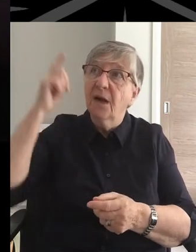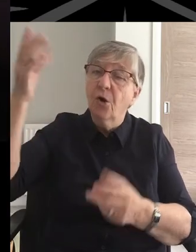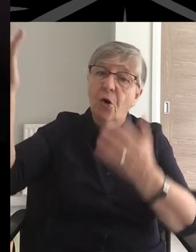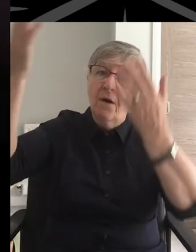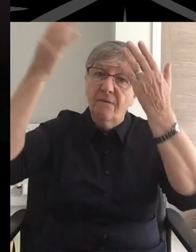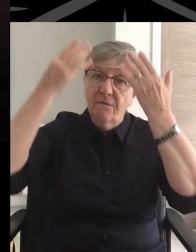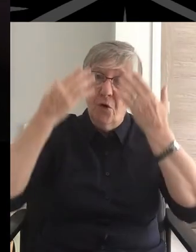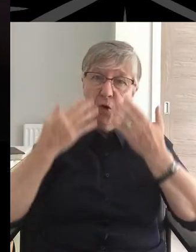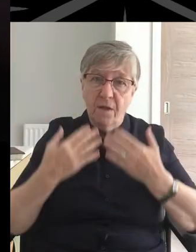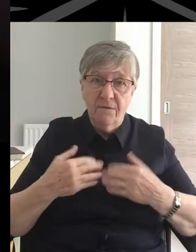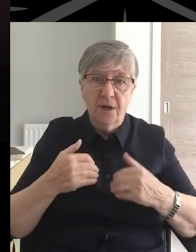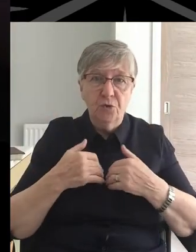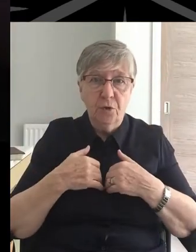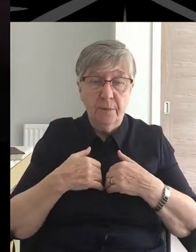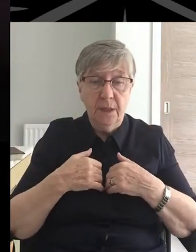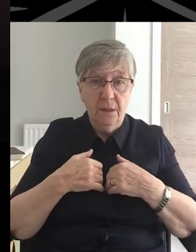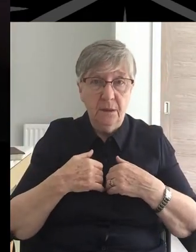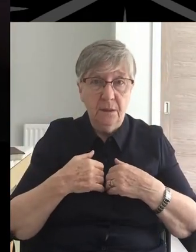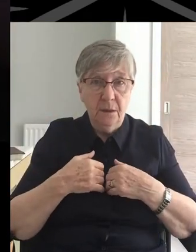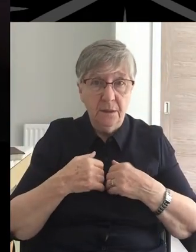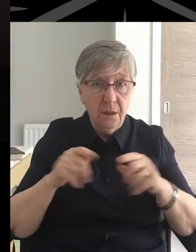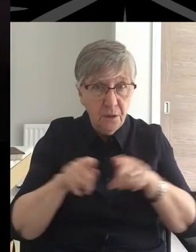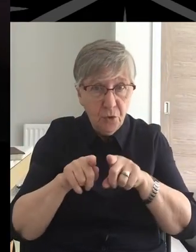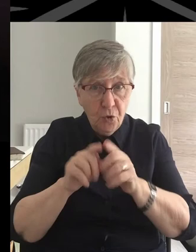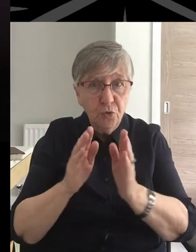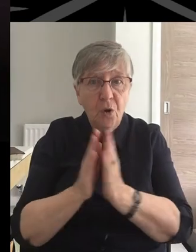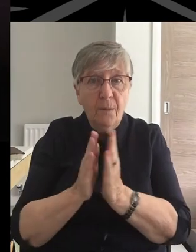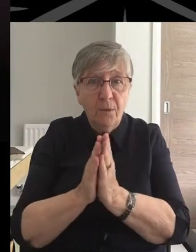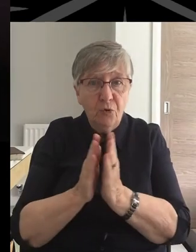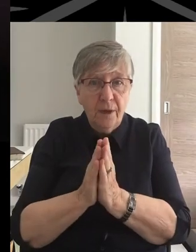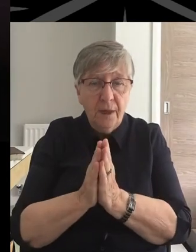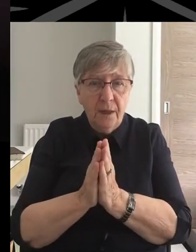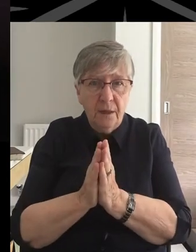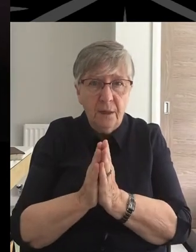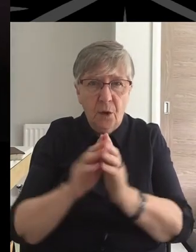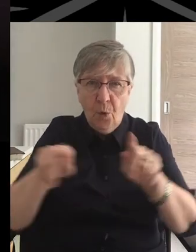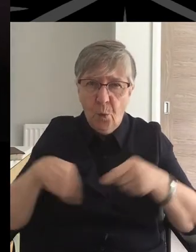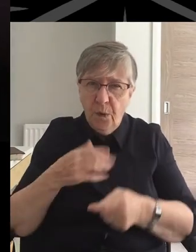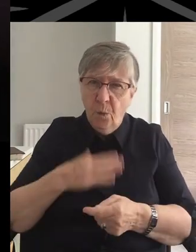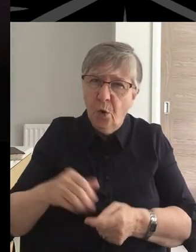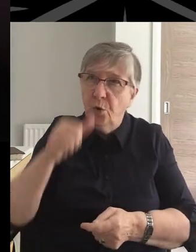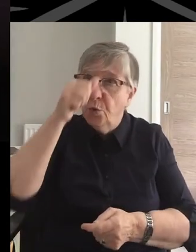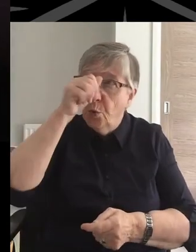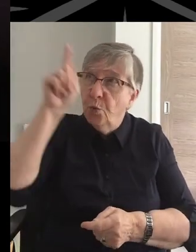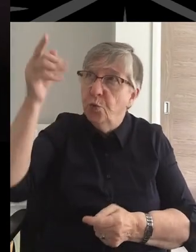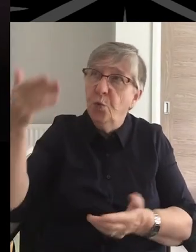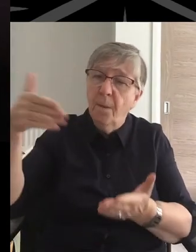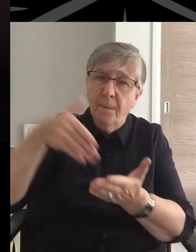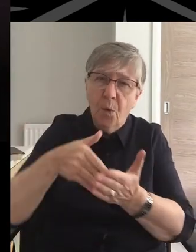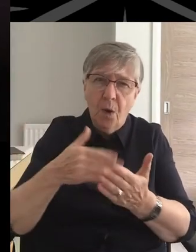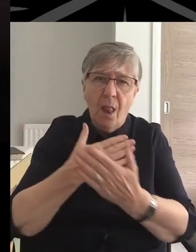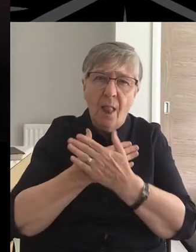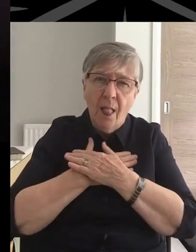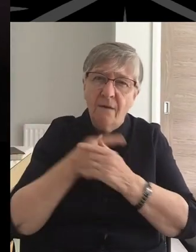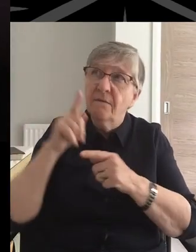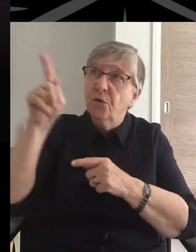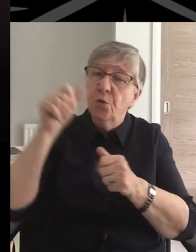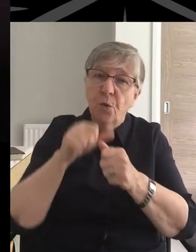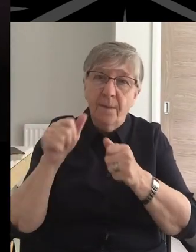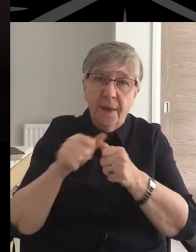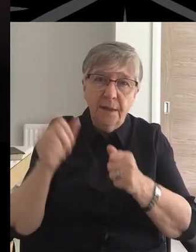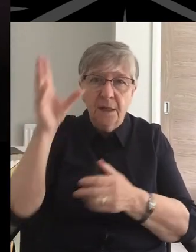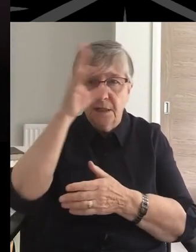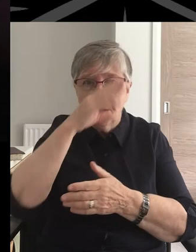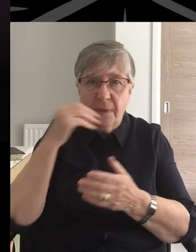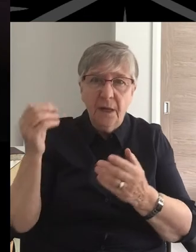just words, it's not just tune, it's prayer. Lord, might we know you more, might we love you better. Spirit of the living